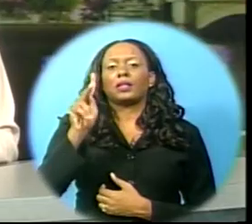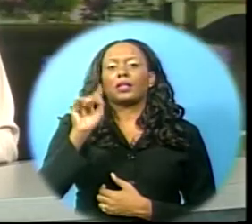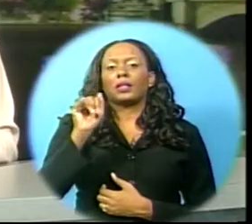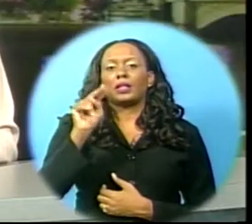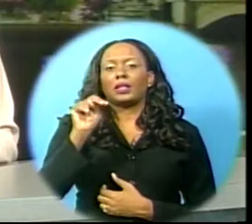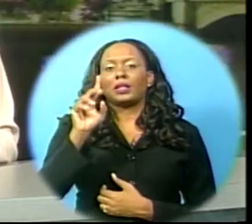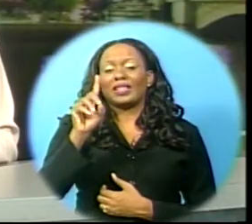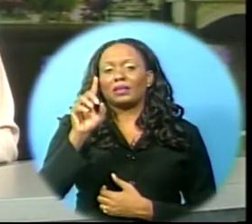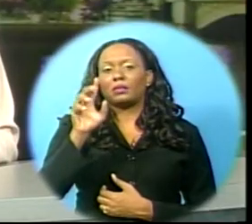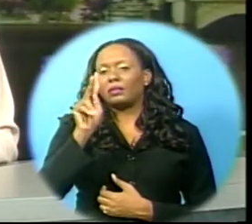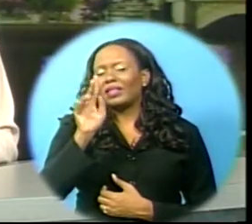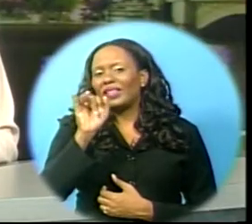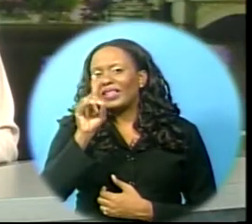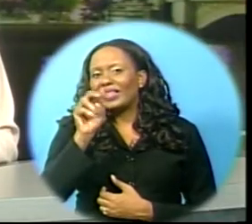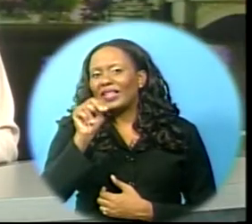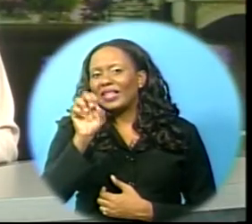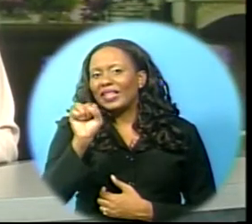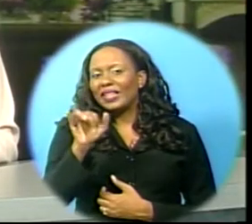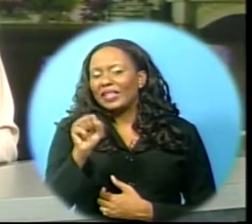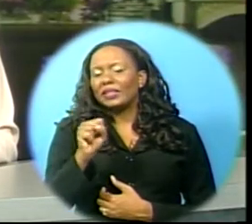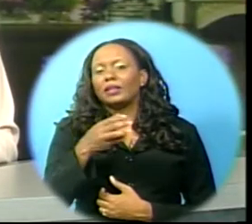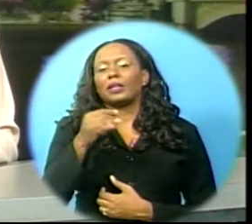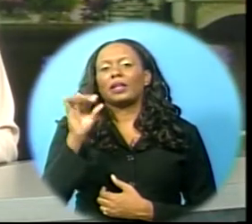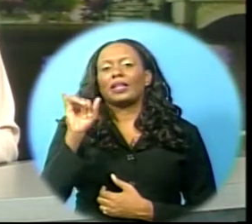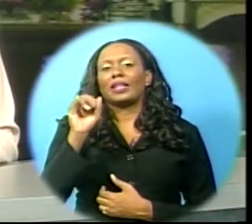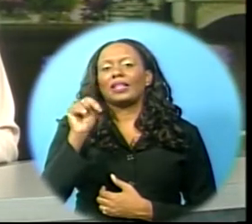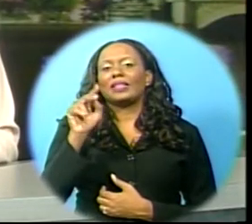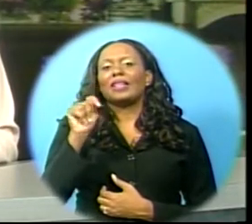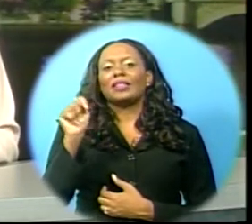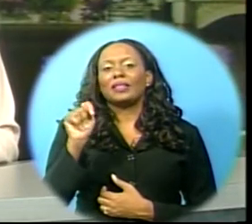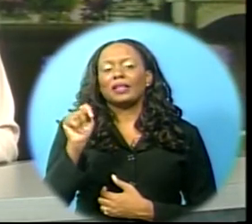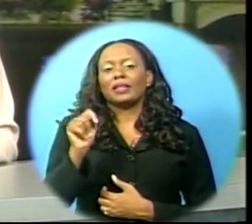have pediatric pulmonologists in Barbados,